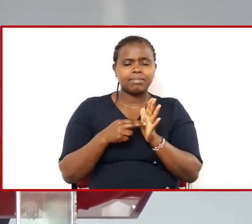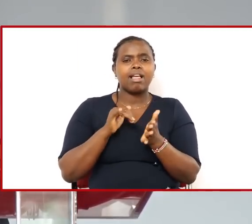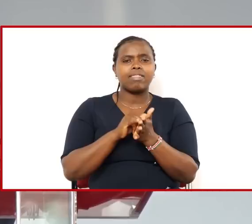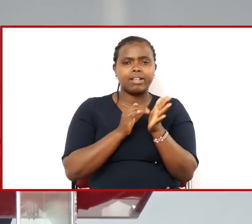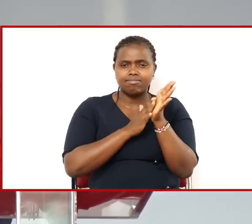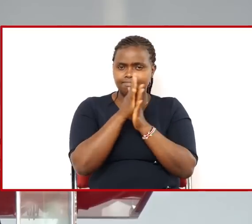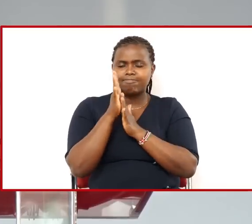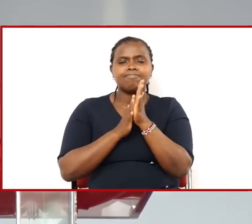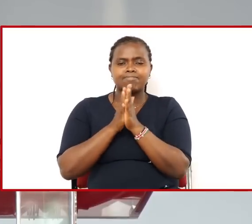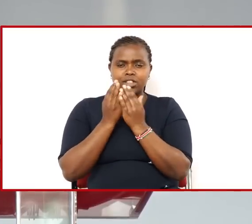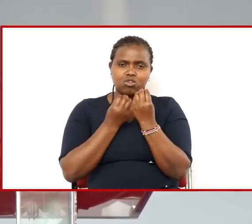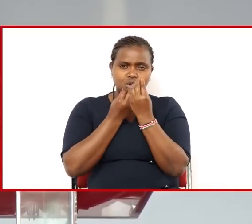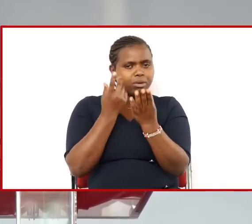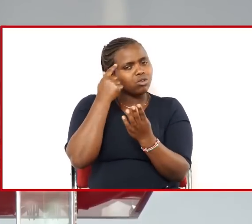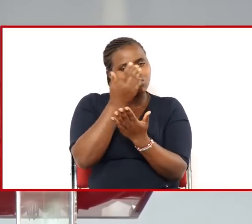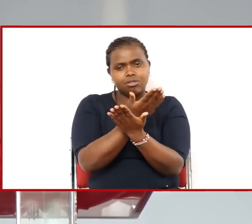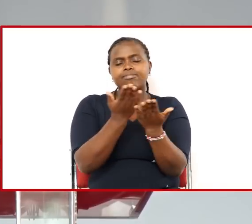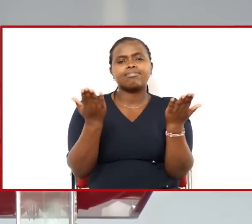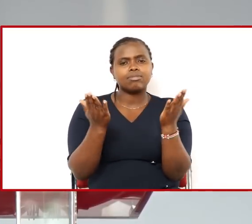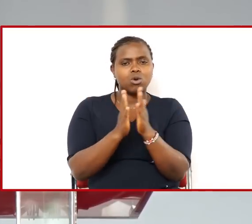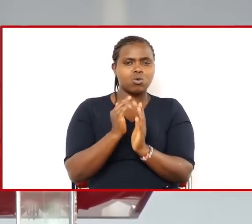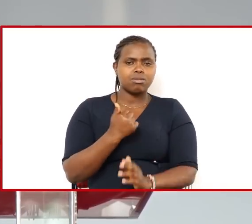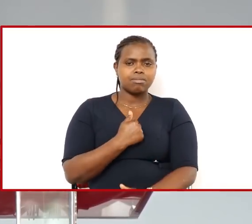an encouraging news to you and me.